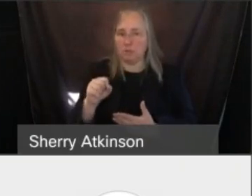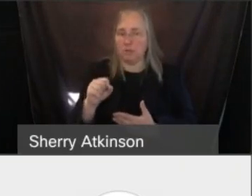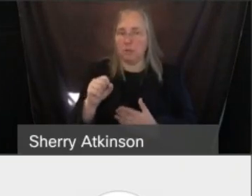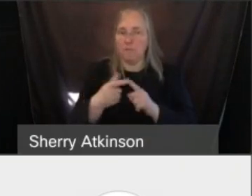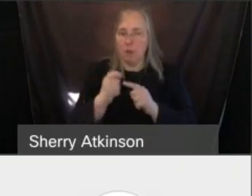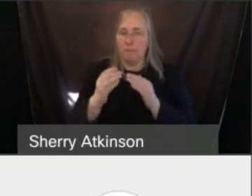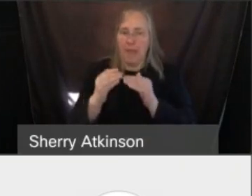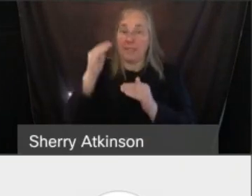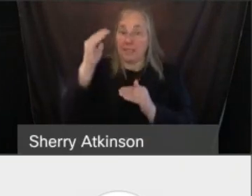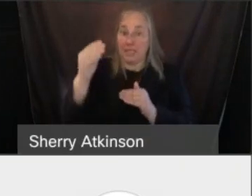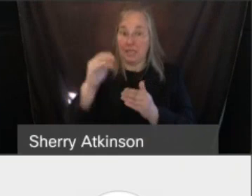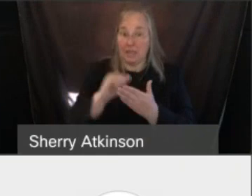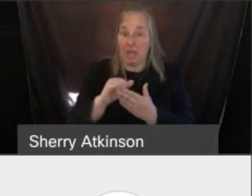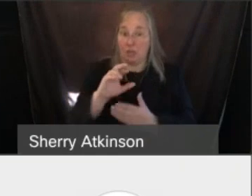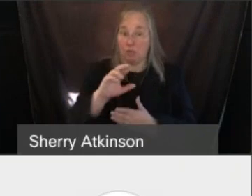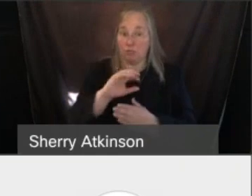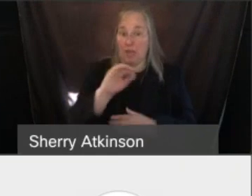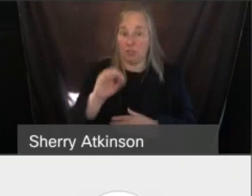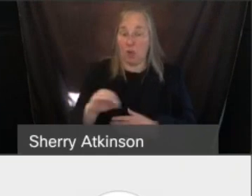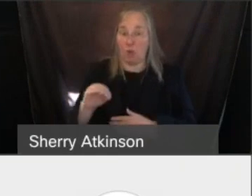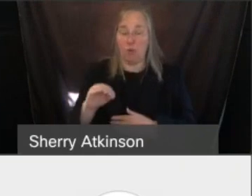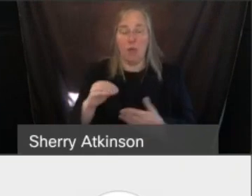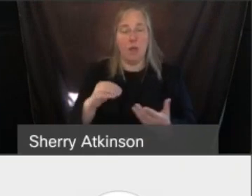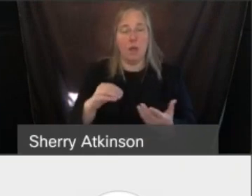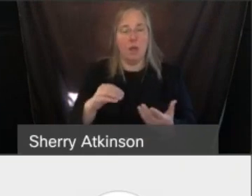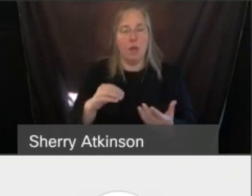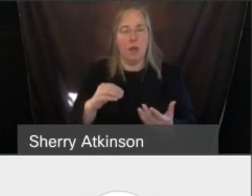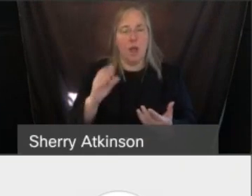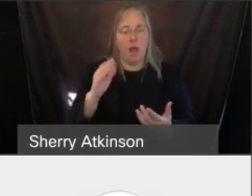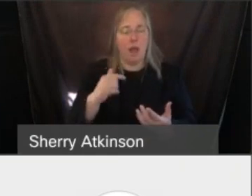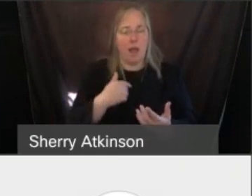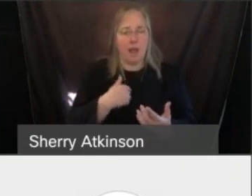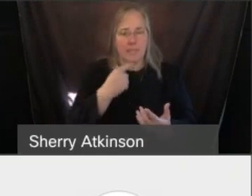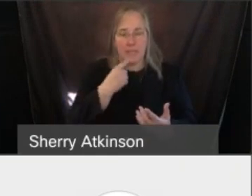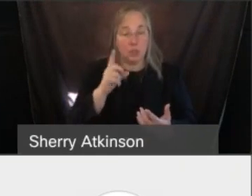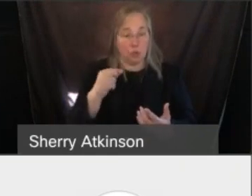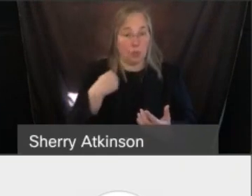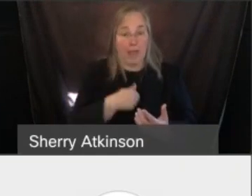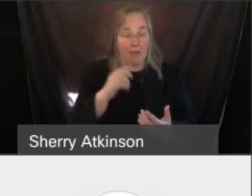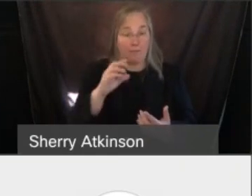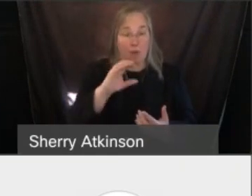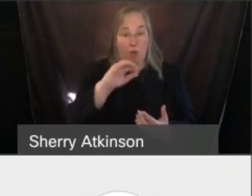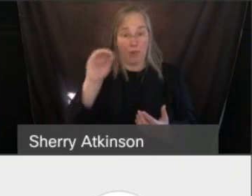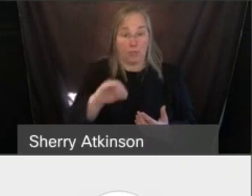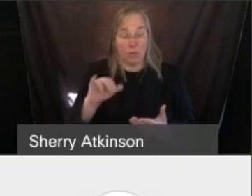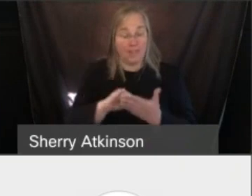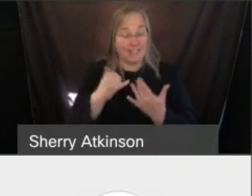exceeding the ratio. I'm just saying, do we have a ratio that's still realistic, and is our